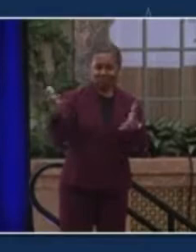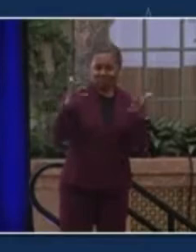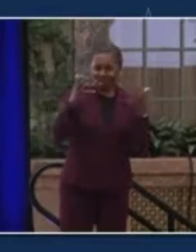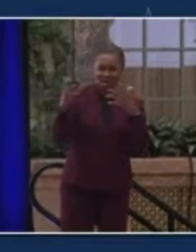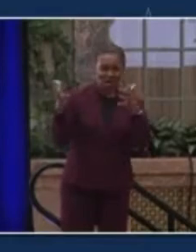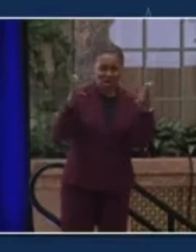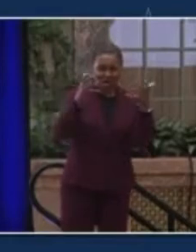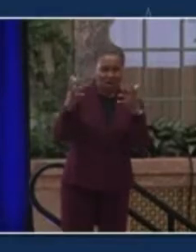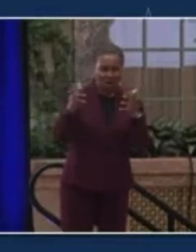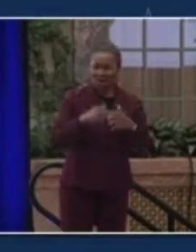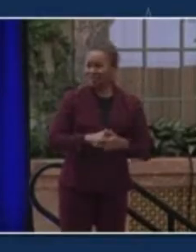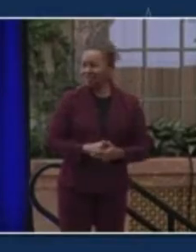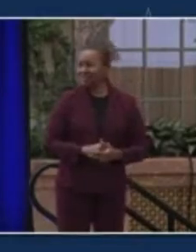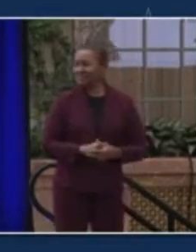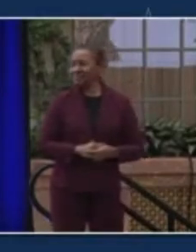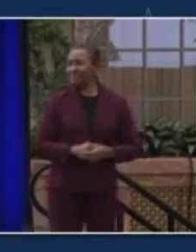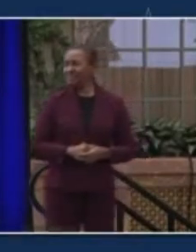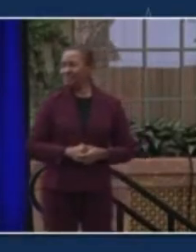And